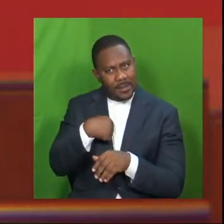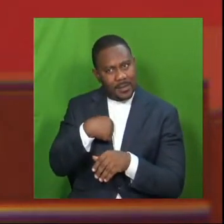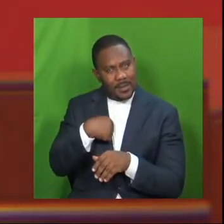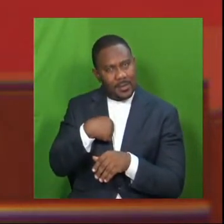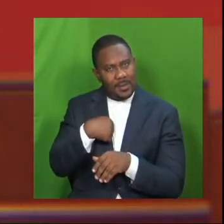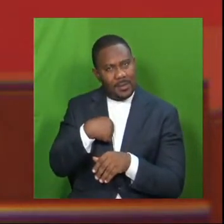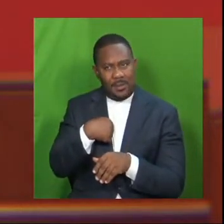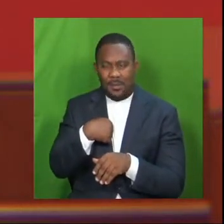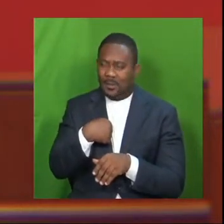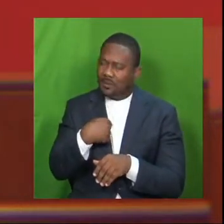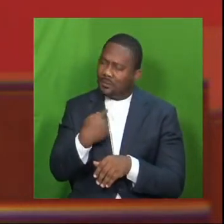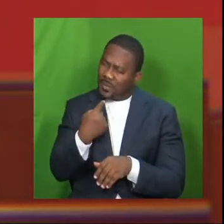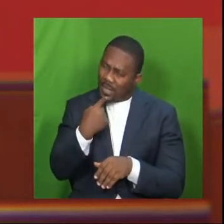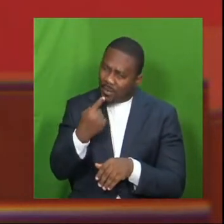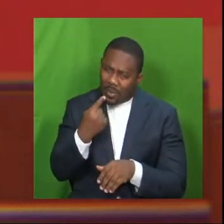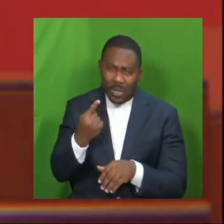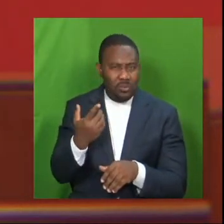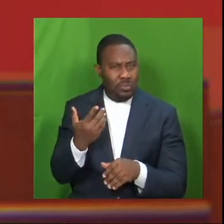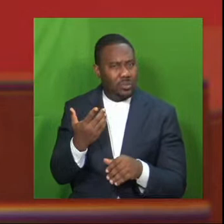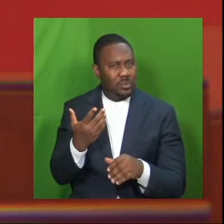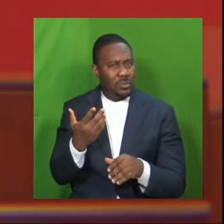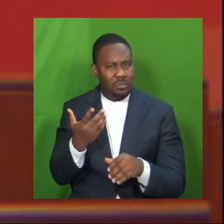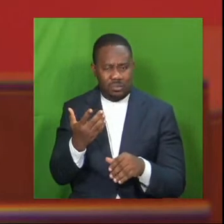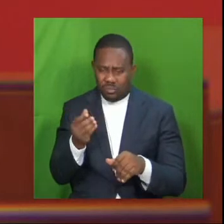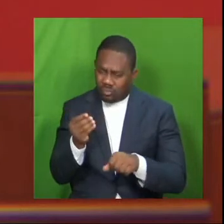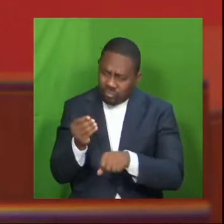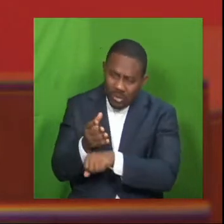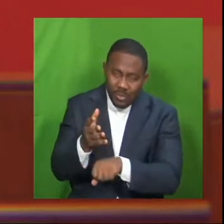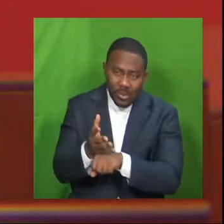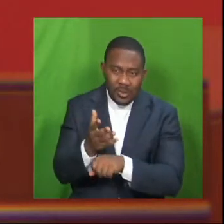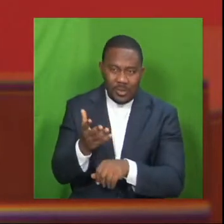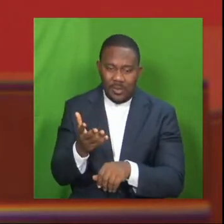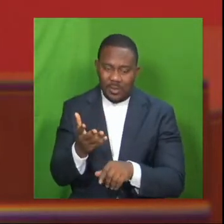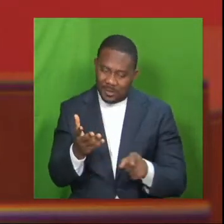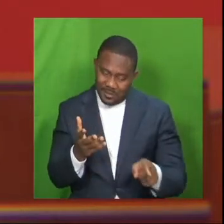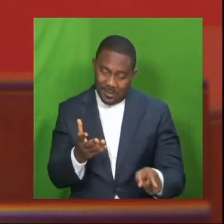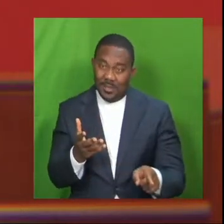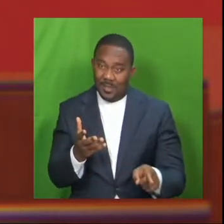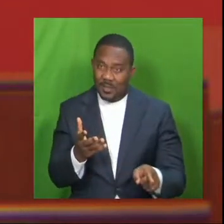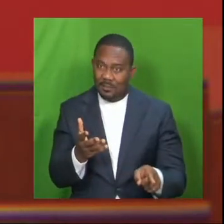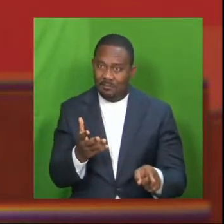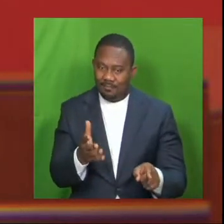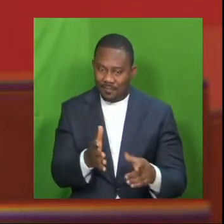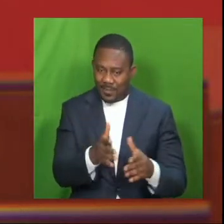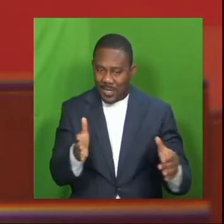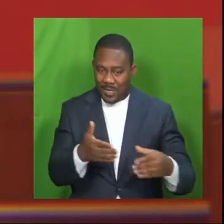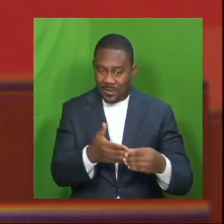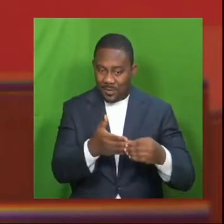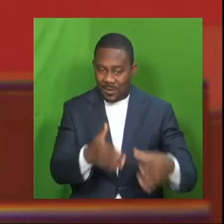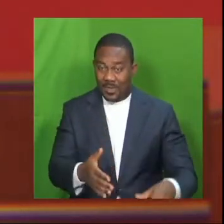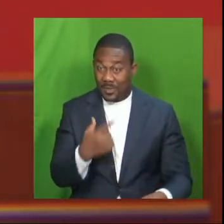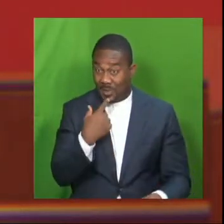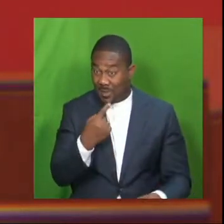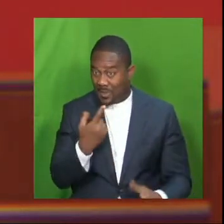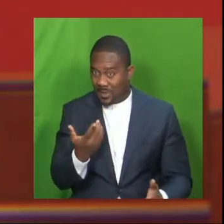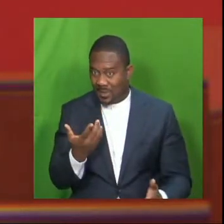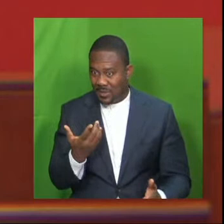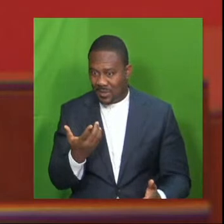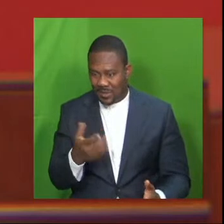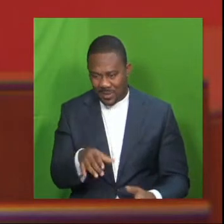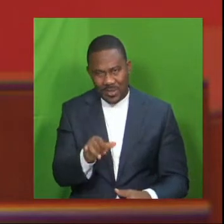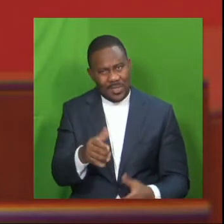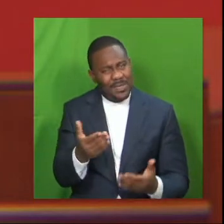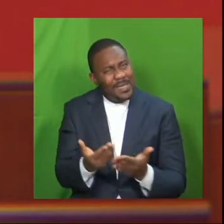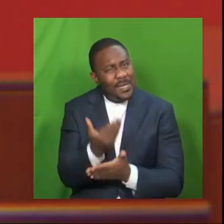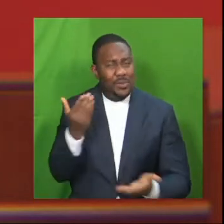number of areas of guidance. As the majority leader stated, this is a new ground.